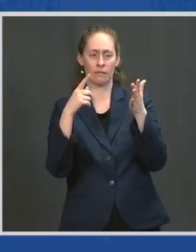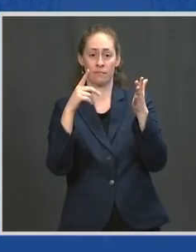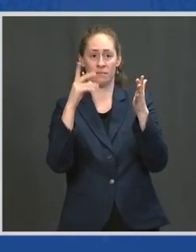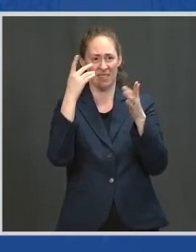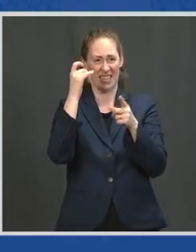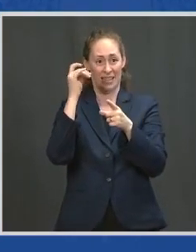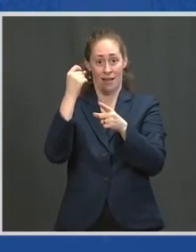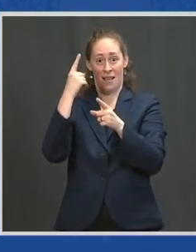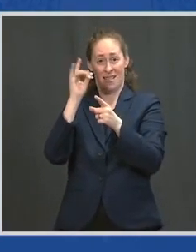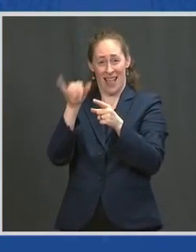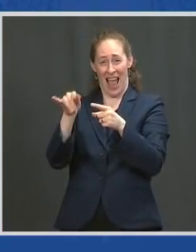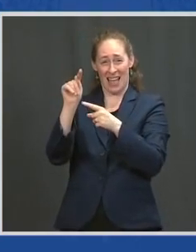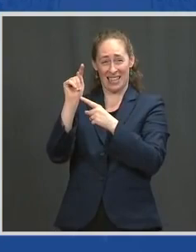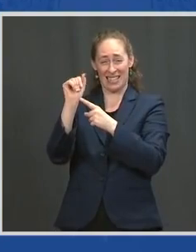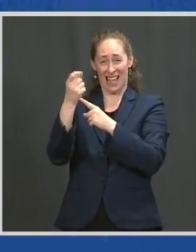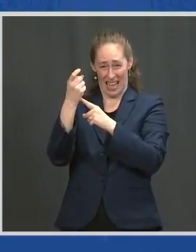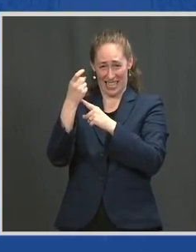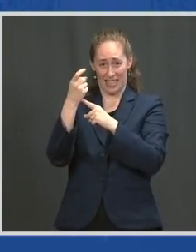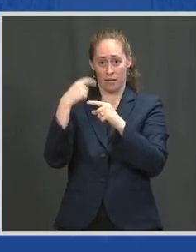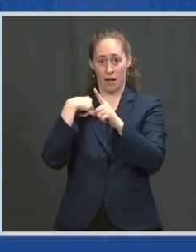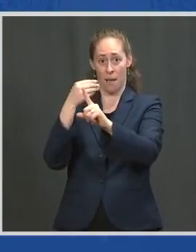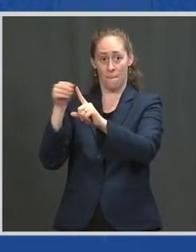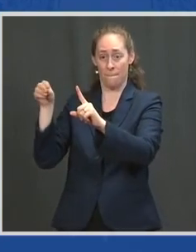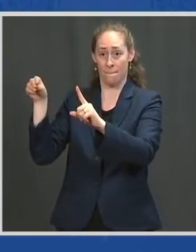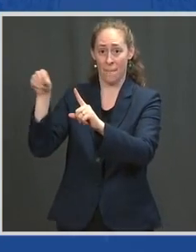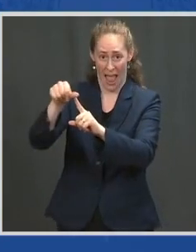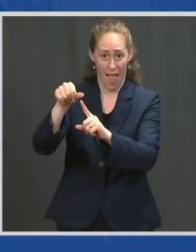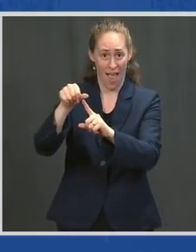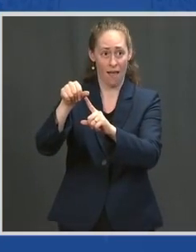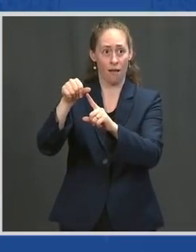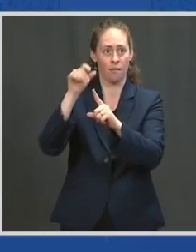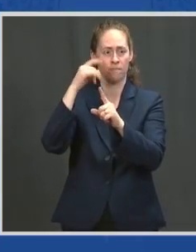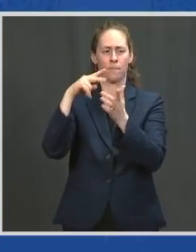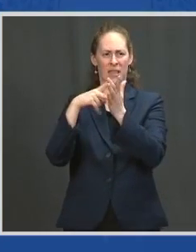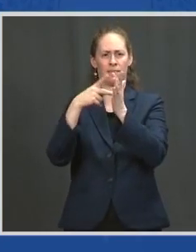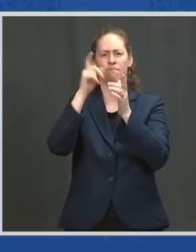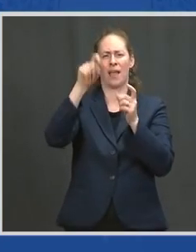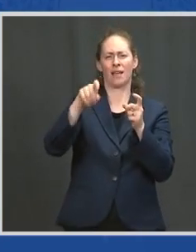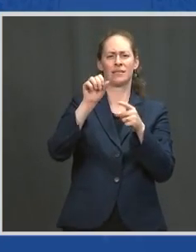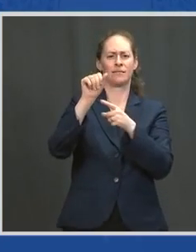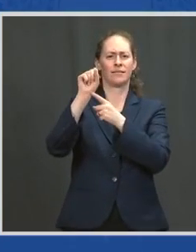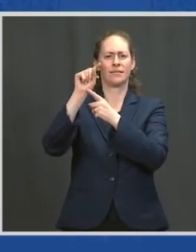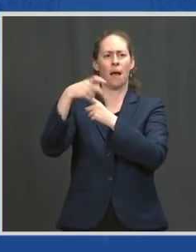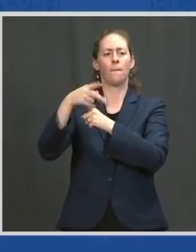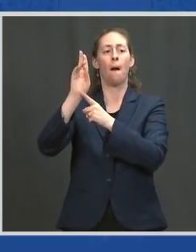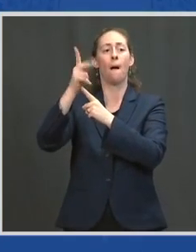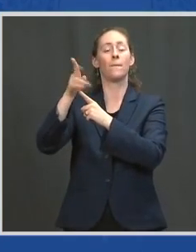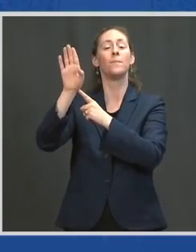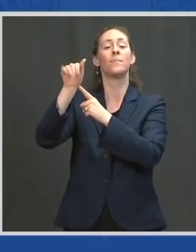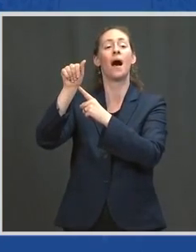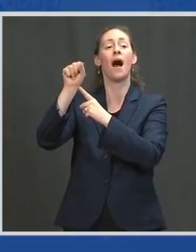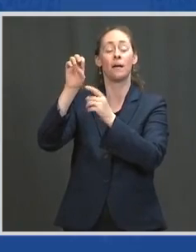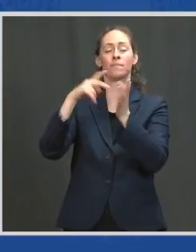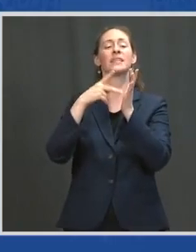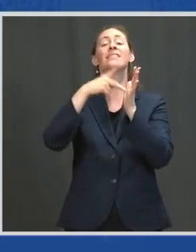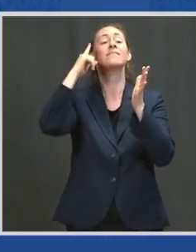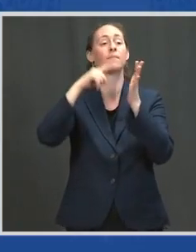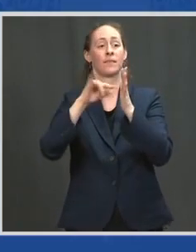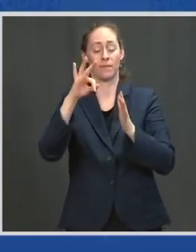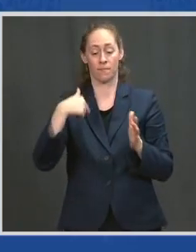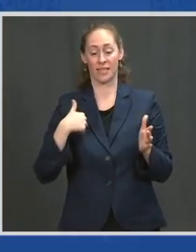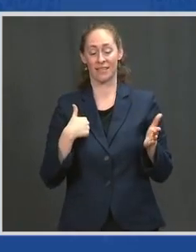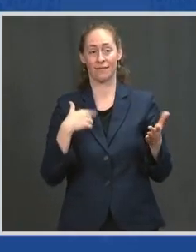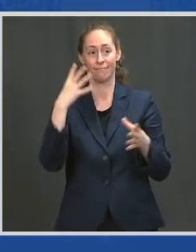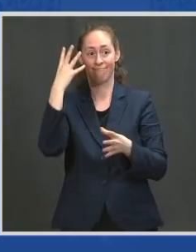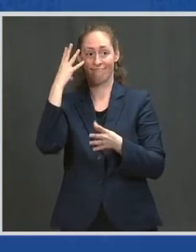But that's what stepped-up basis means. It's a person passes away and leaves the stock in their son or daughter. Son or daughter don't have to